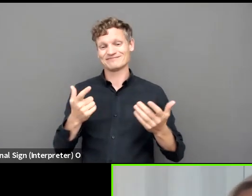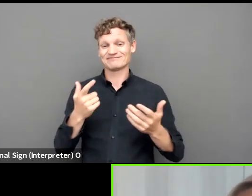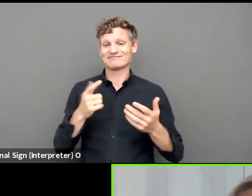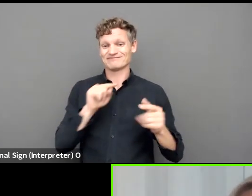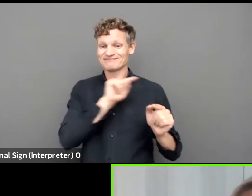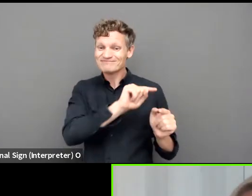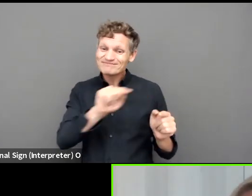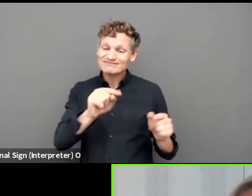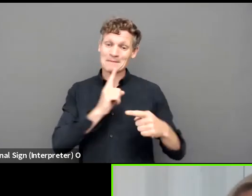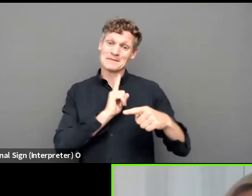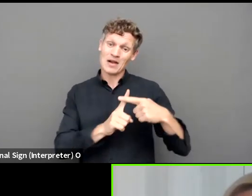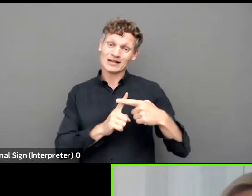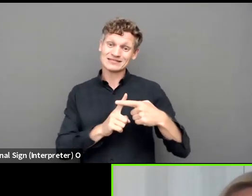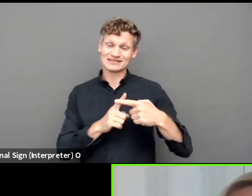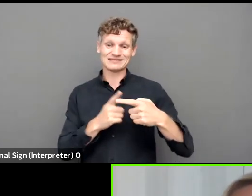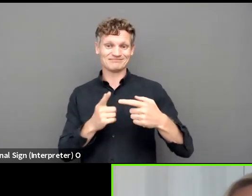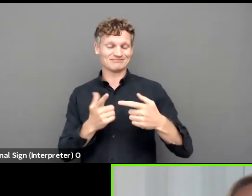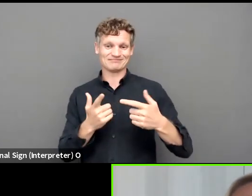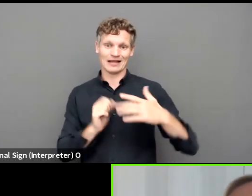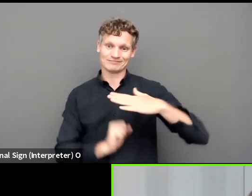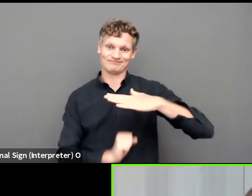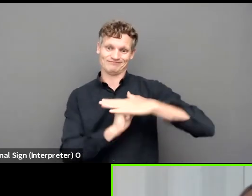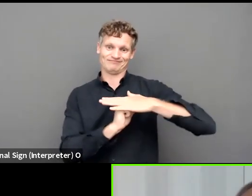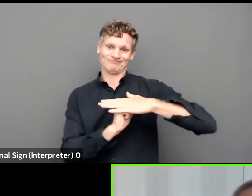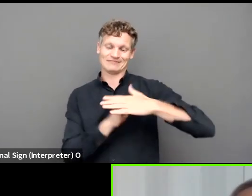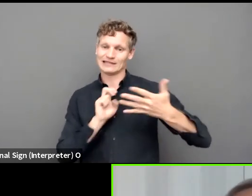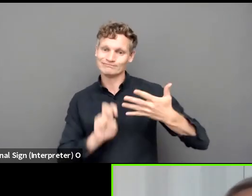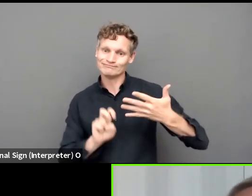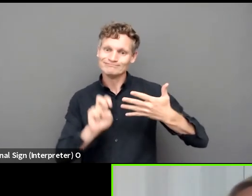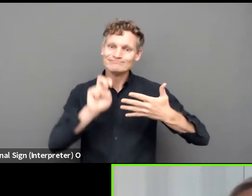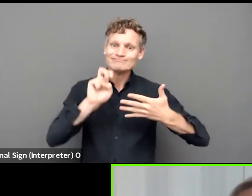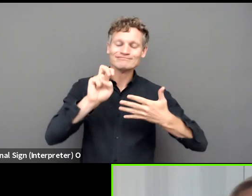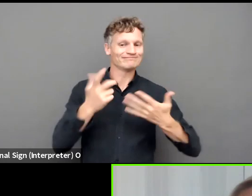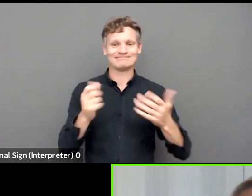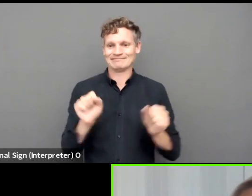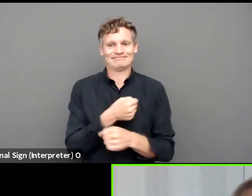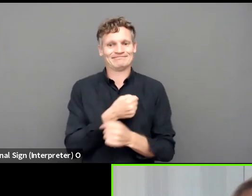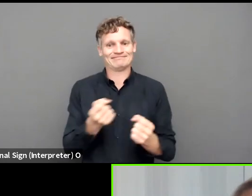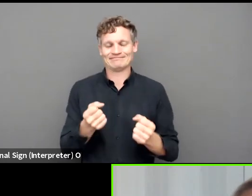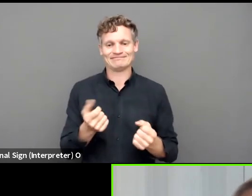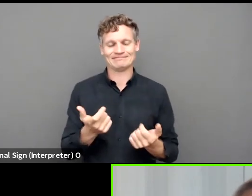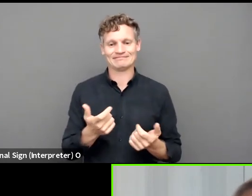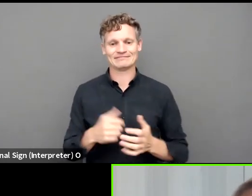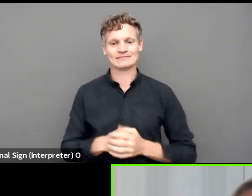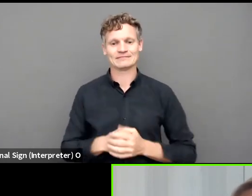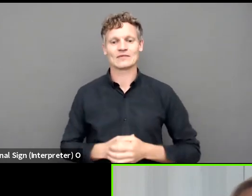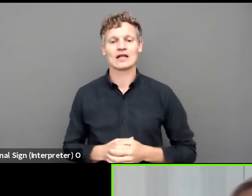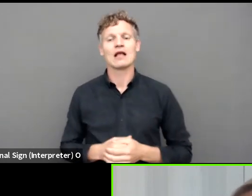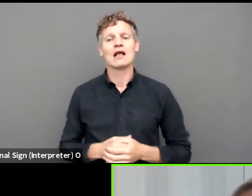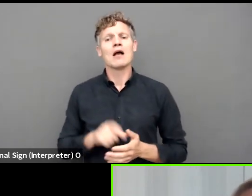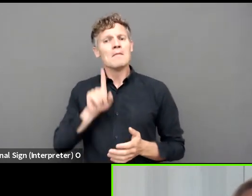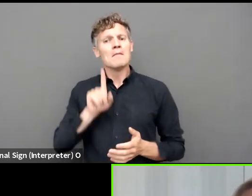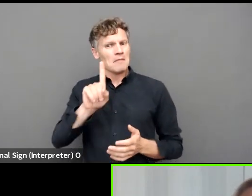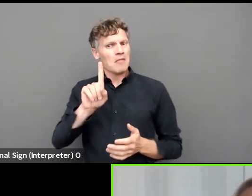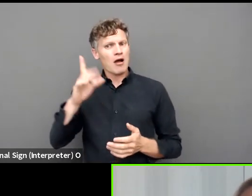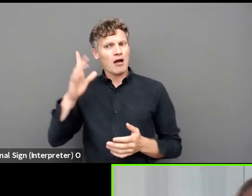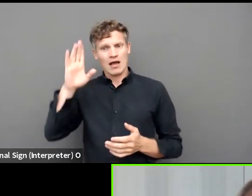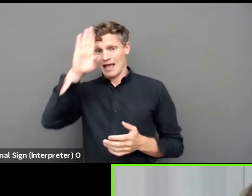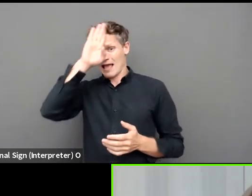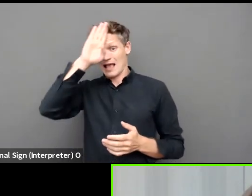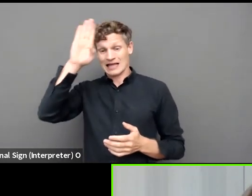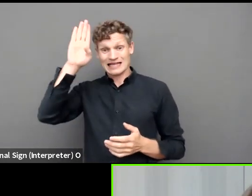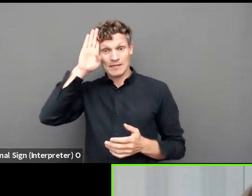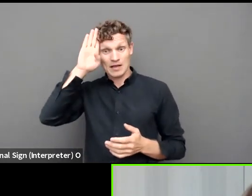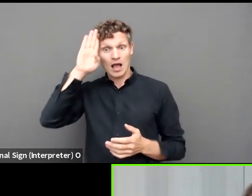of academia, not that I'm feeling particularly defenseful, but in defense of academia, the gender pay gap is much